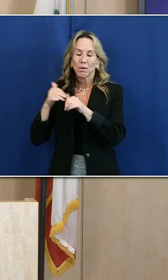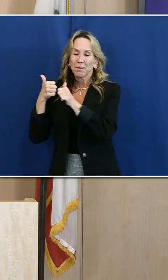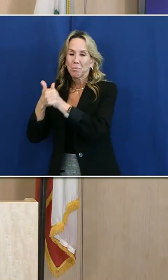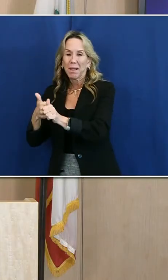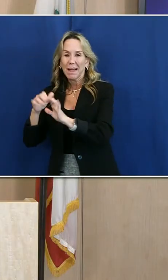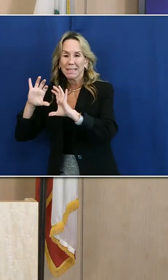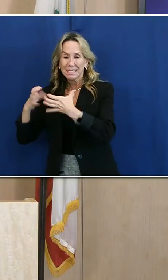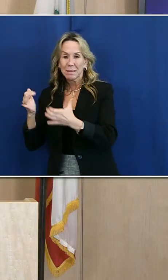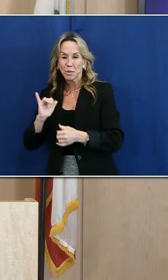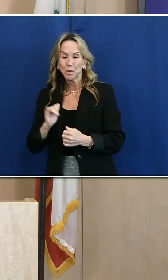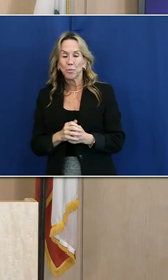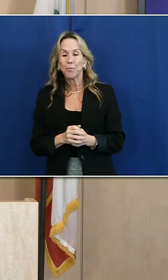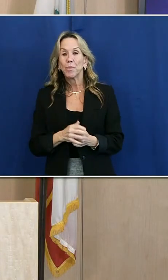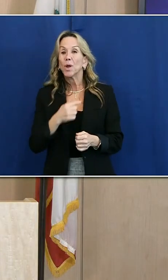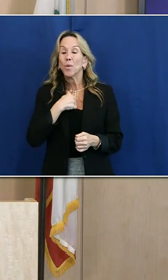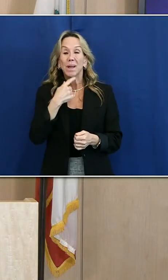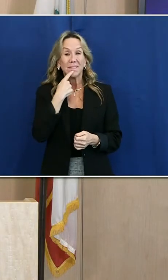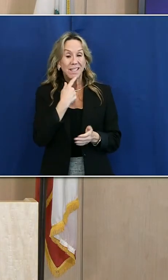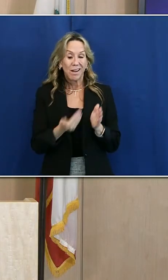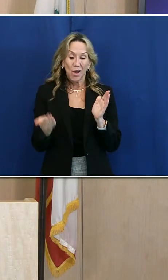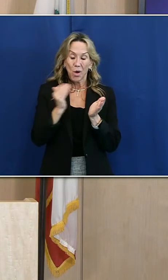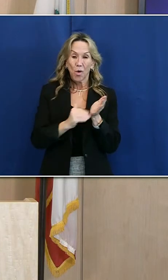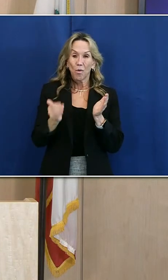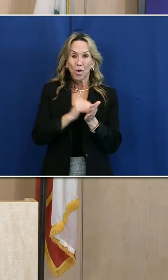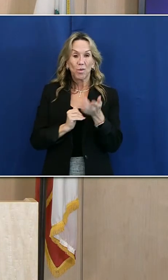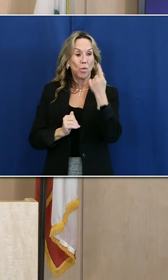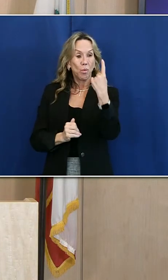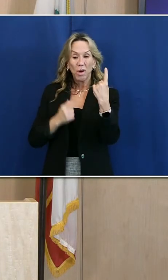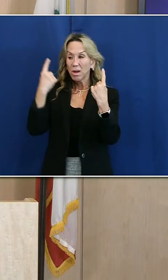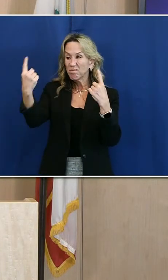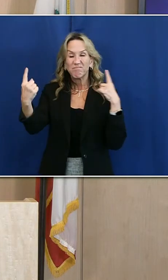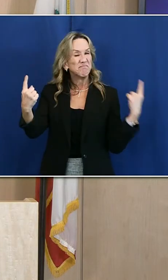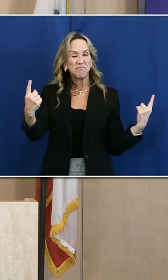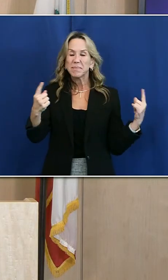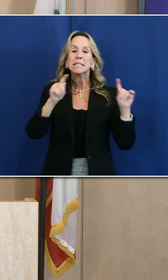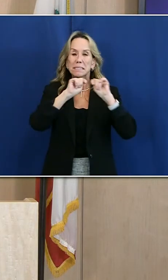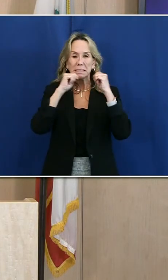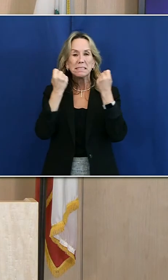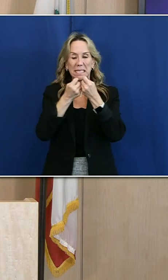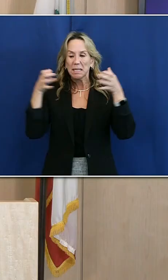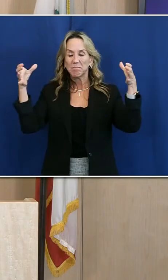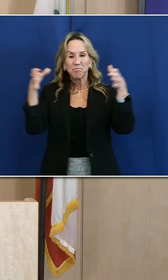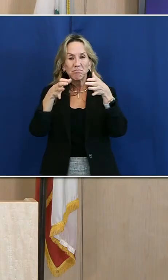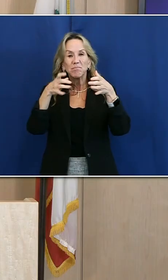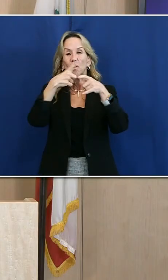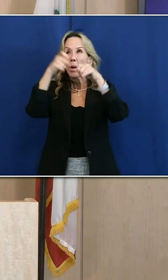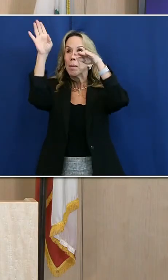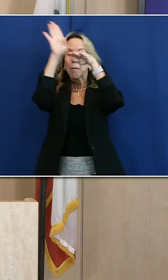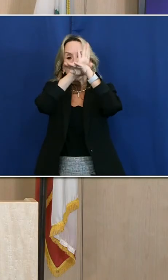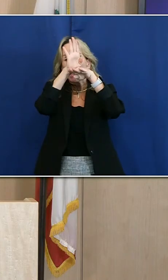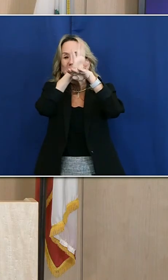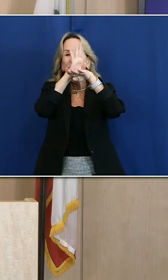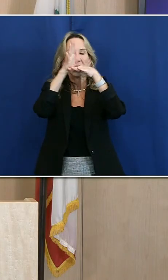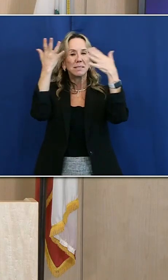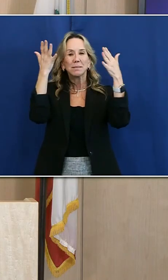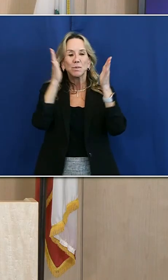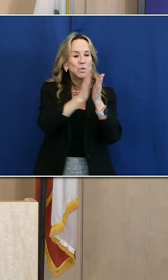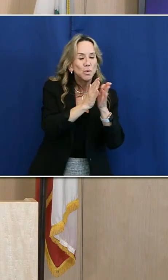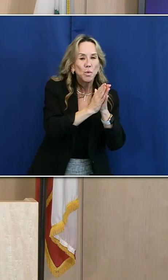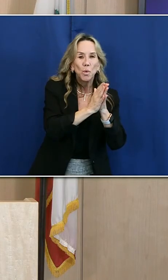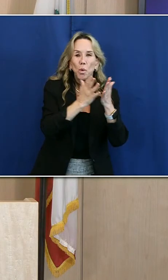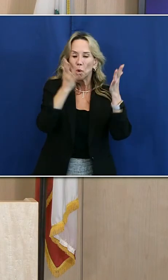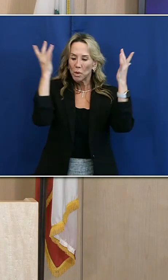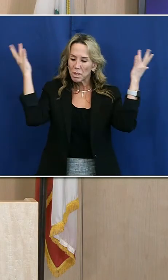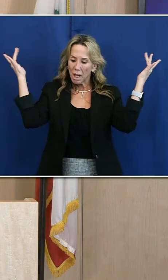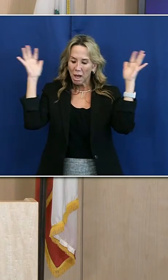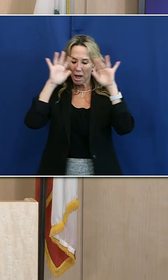over again, that really it is a team effort down from the organization, the entity, the industry, the business, the schools, down to